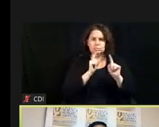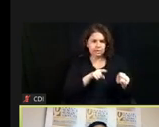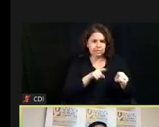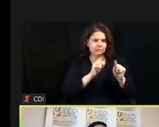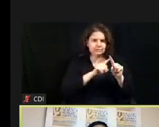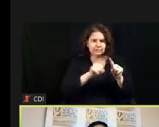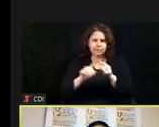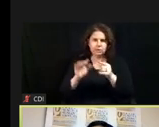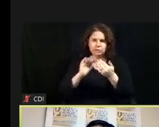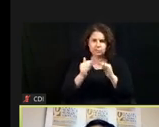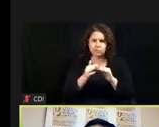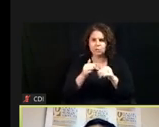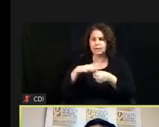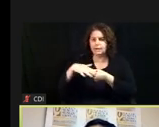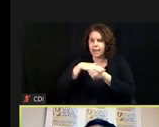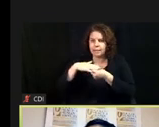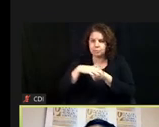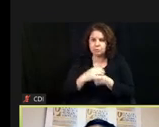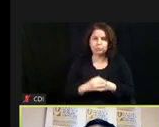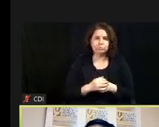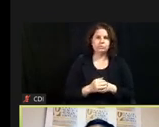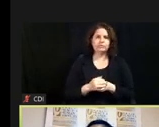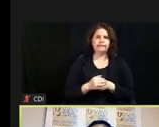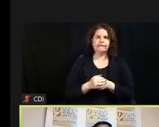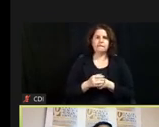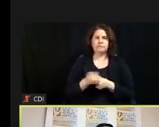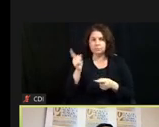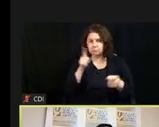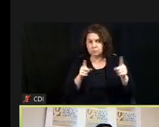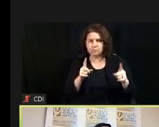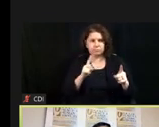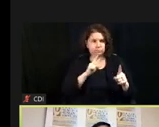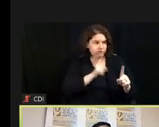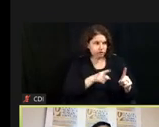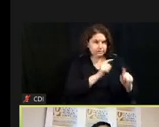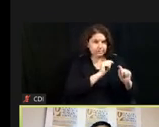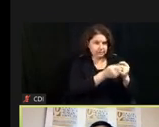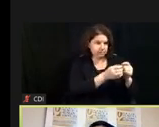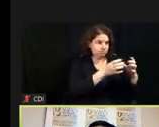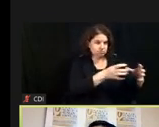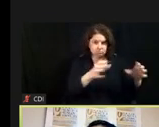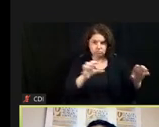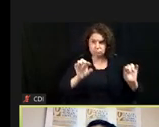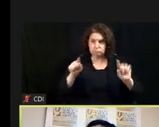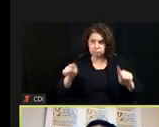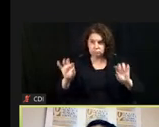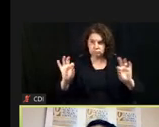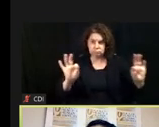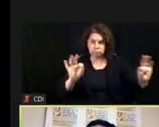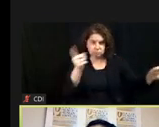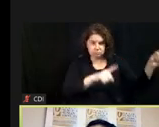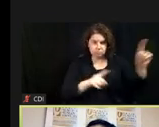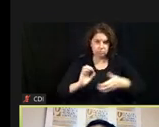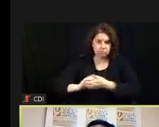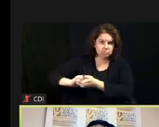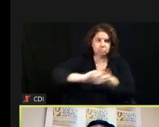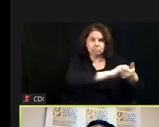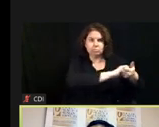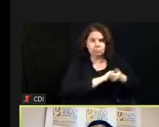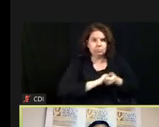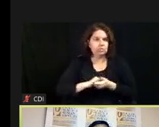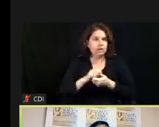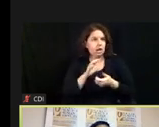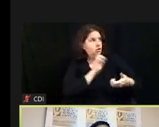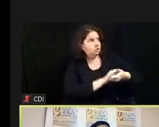different teams to go out. They've worked with the state and our regional partners to ensure that we have the latest information,